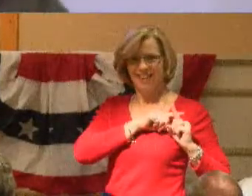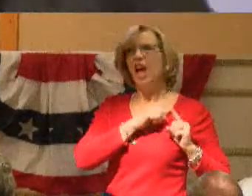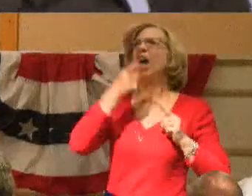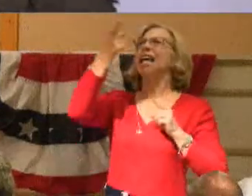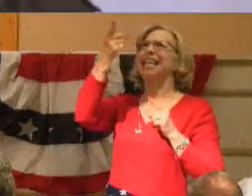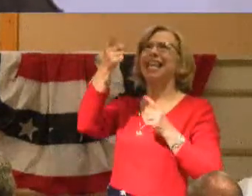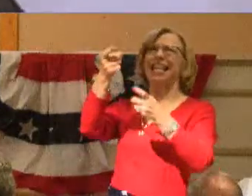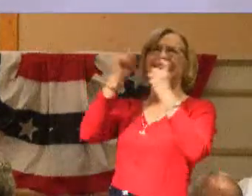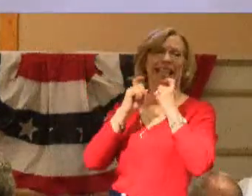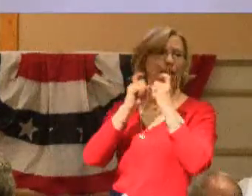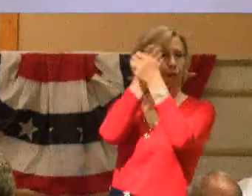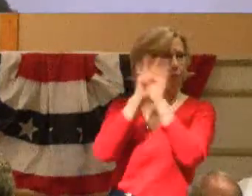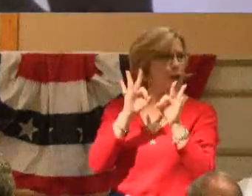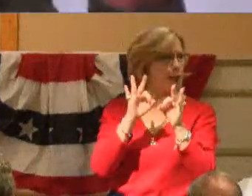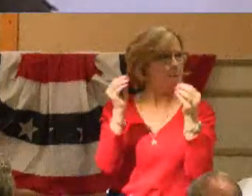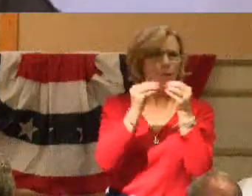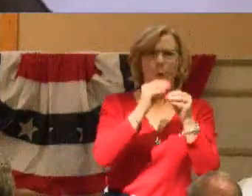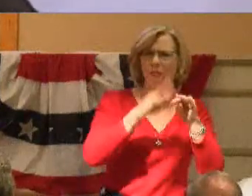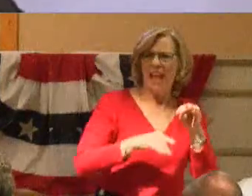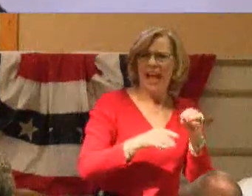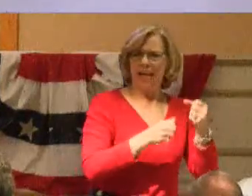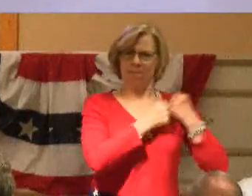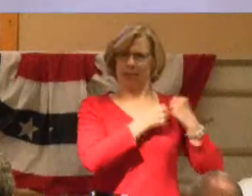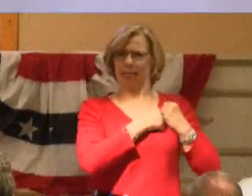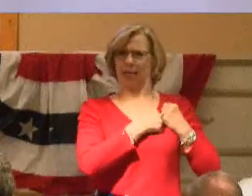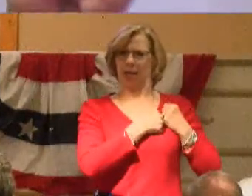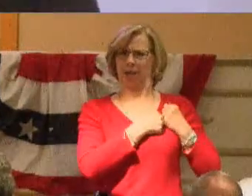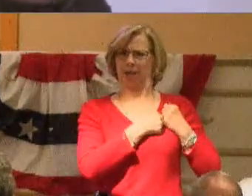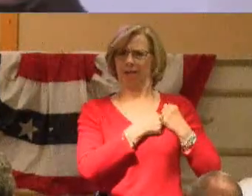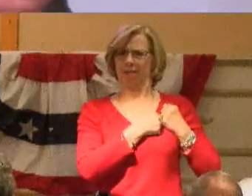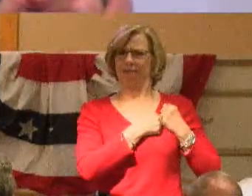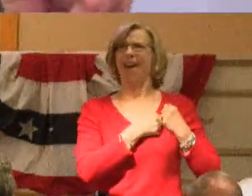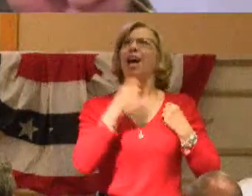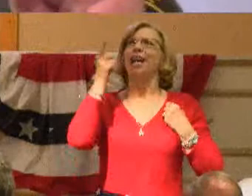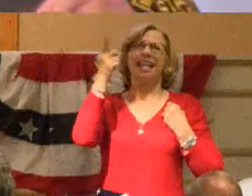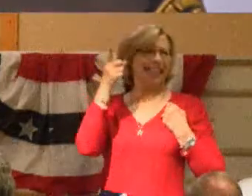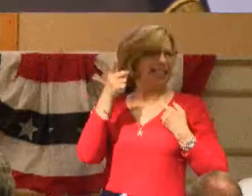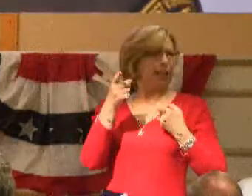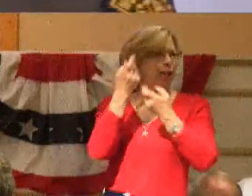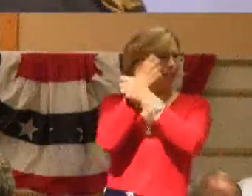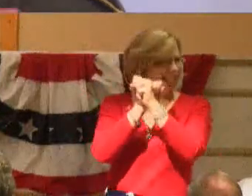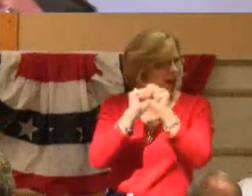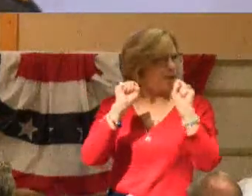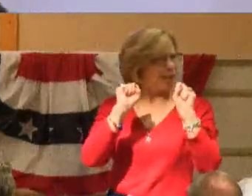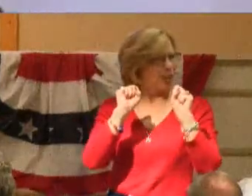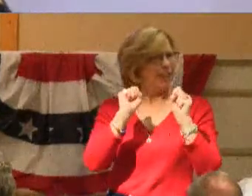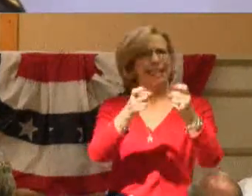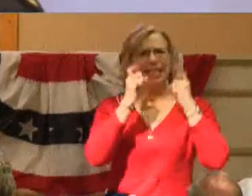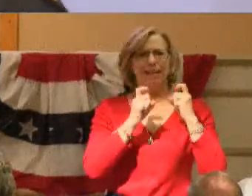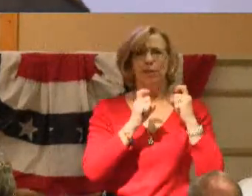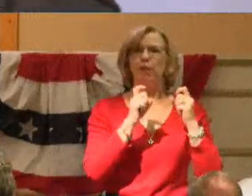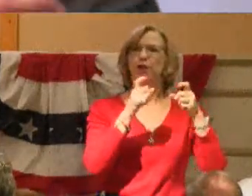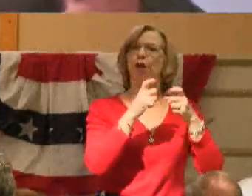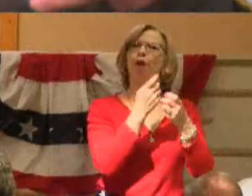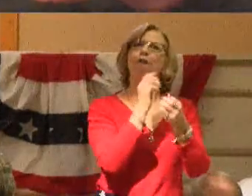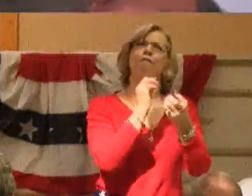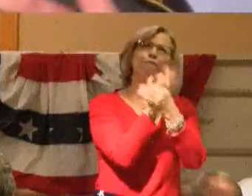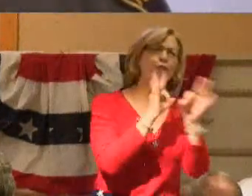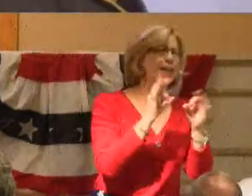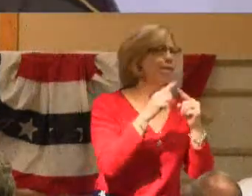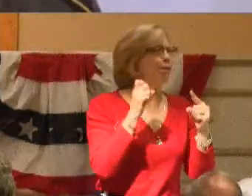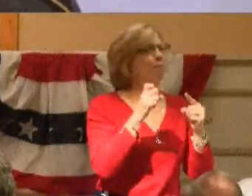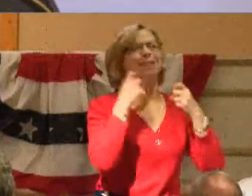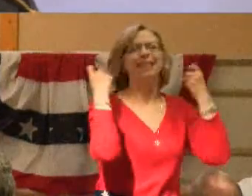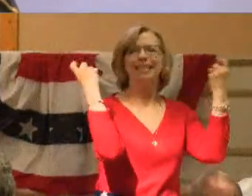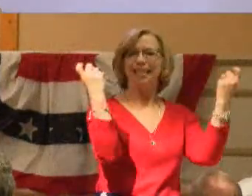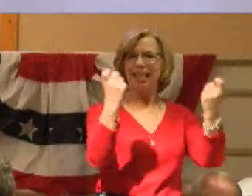bring, no power can bring, no might can bring. It gives us a freedom from sin. He gives us a